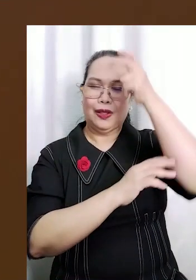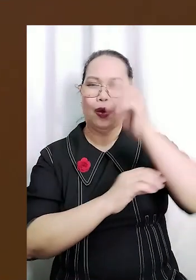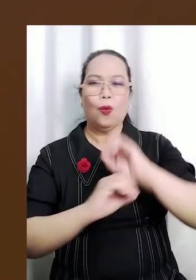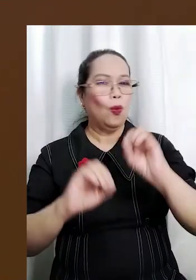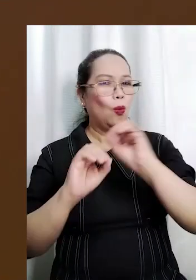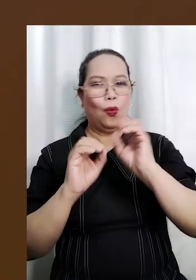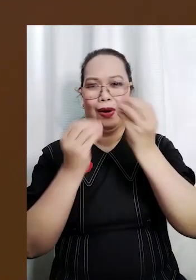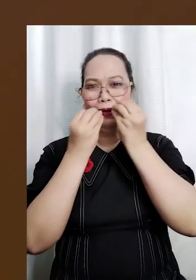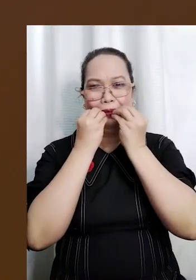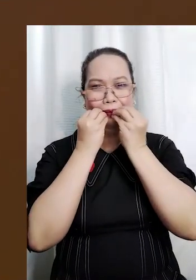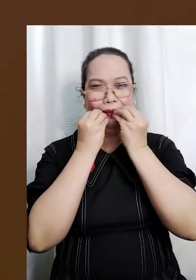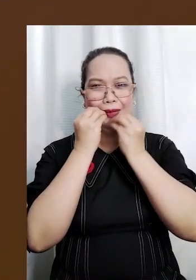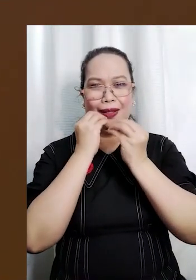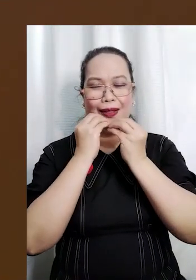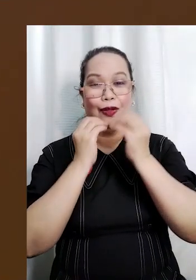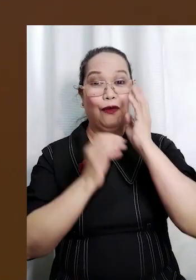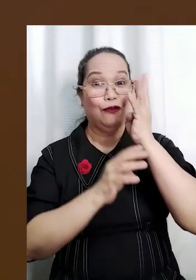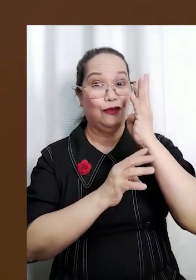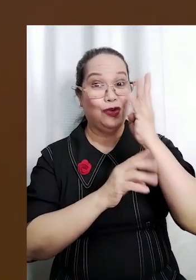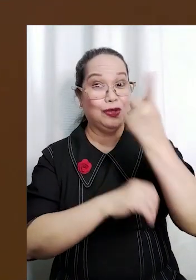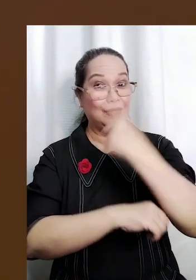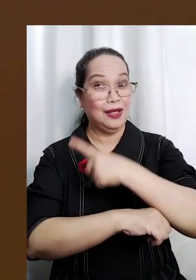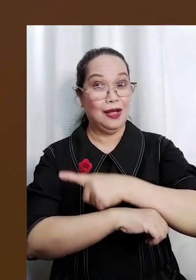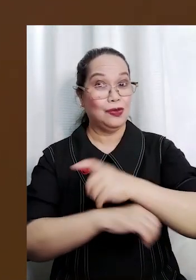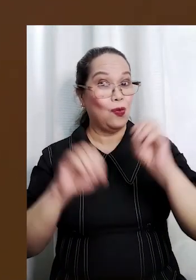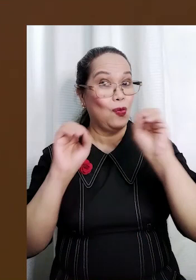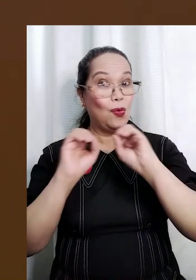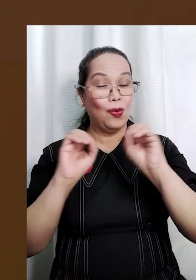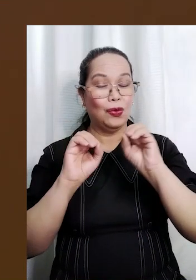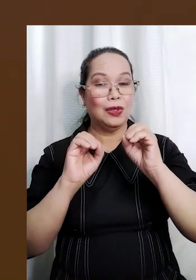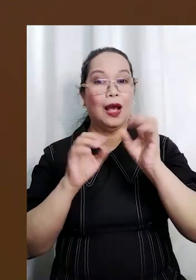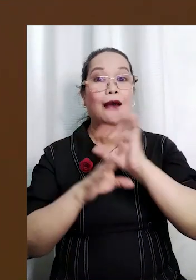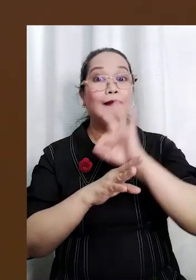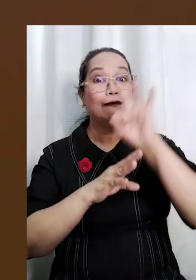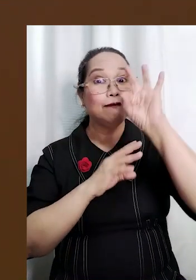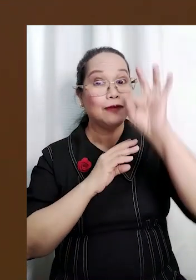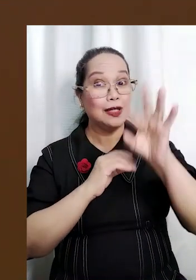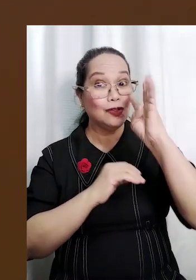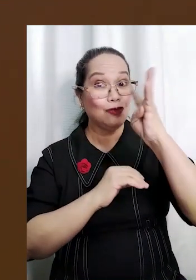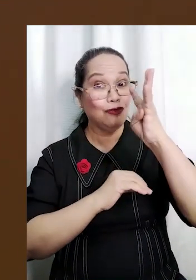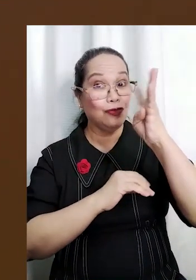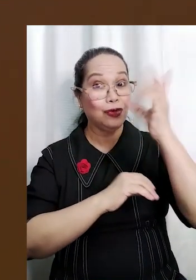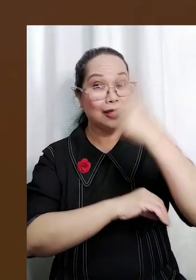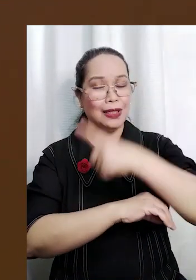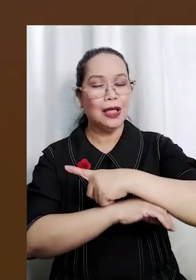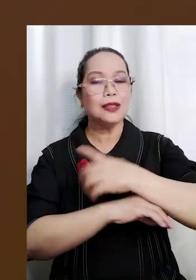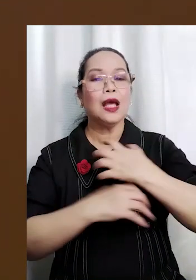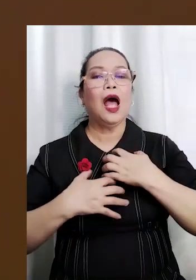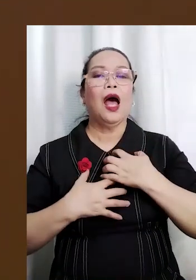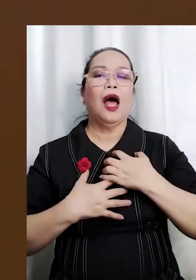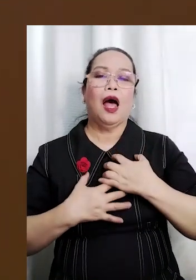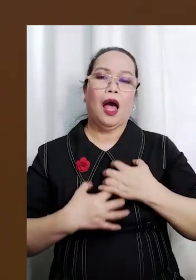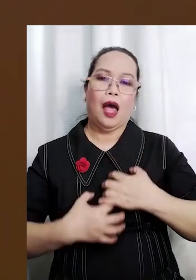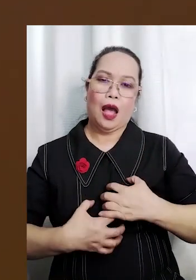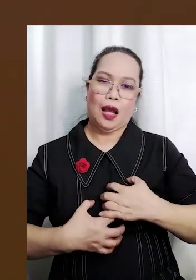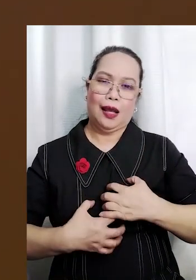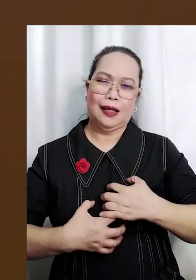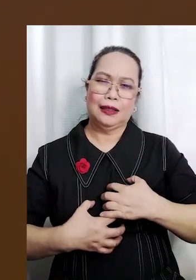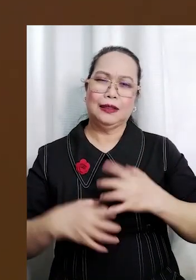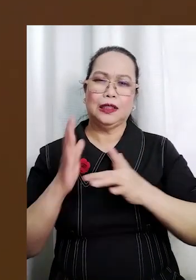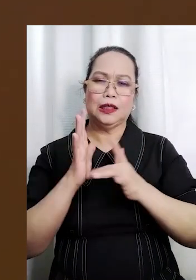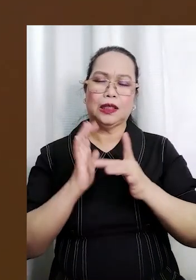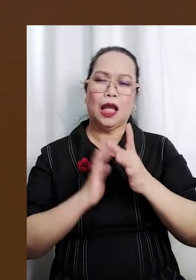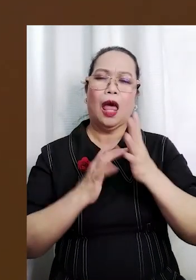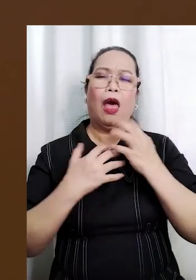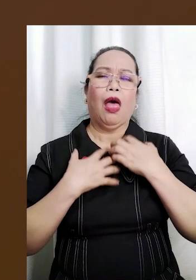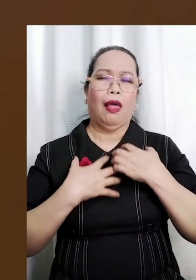ate nothing during those days. And when they were over, he was hungry." Sabi doon. At sa